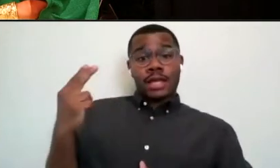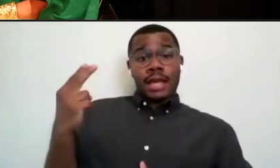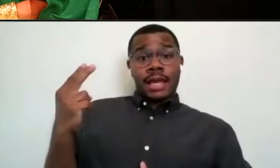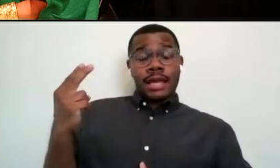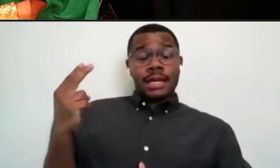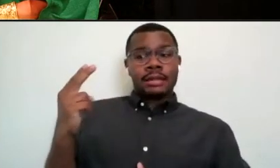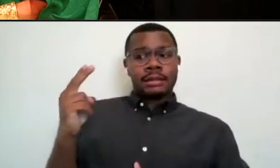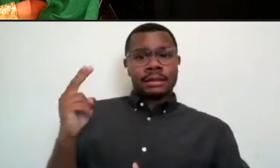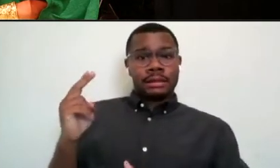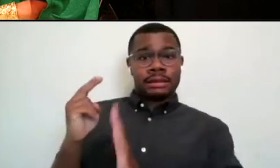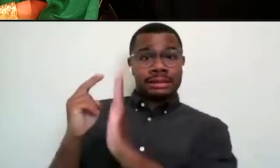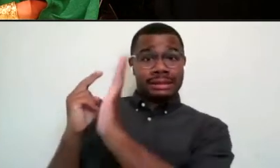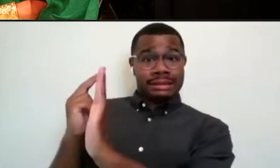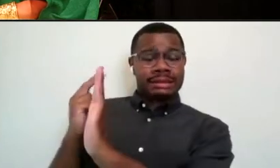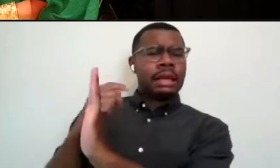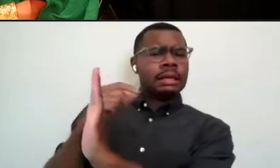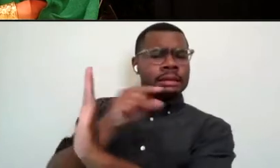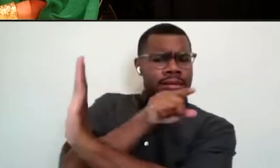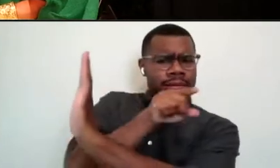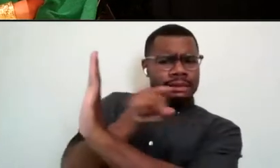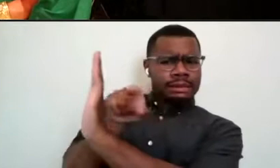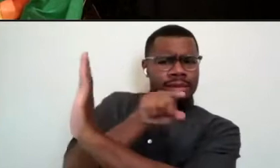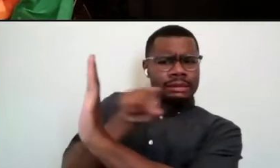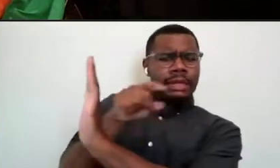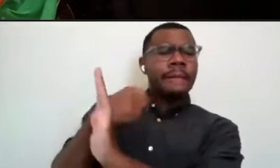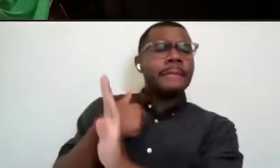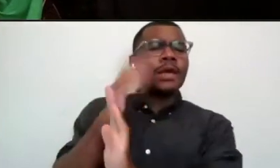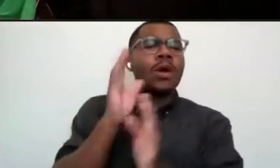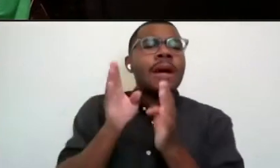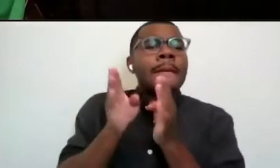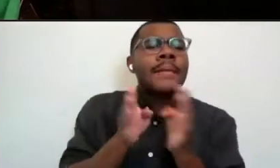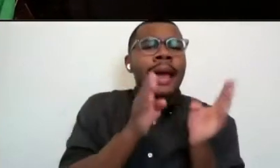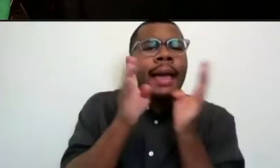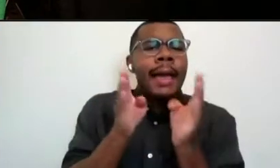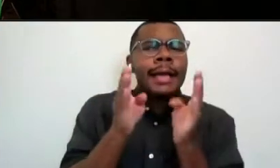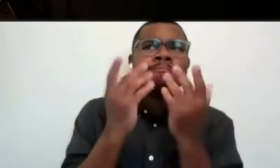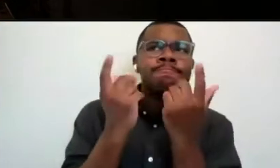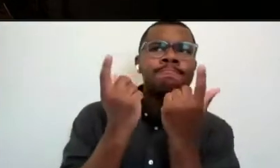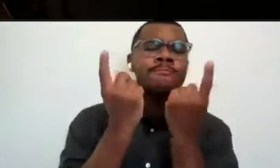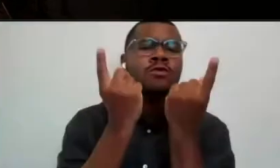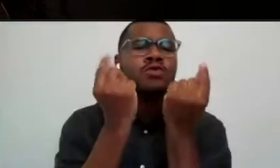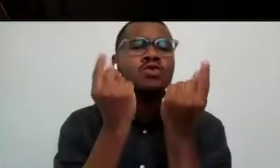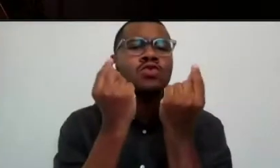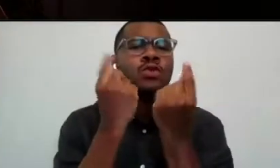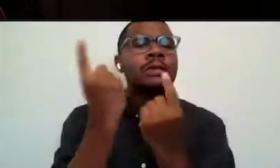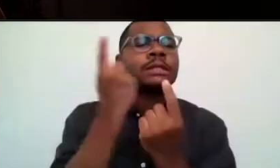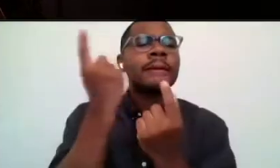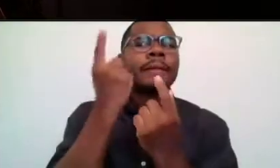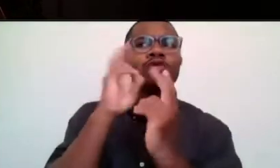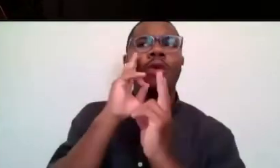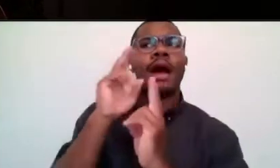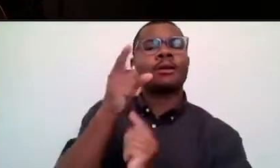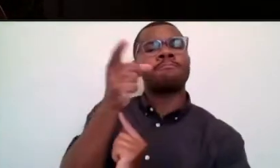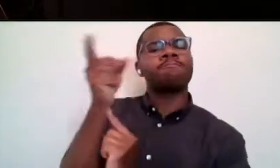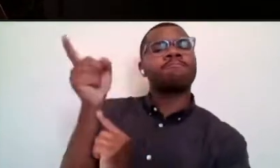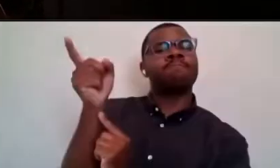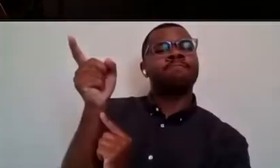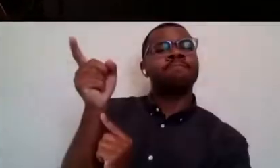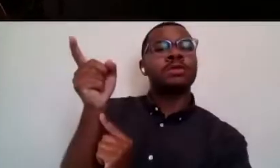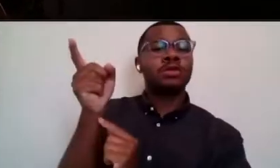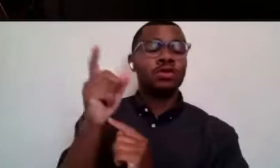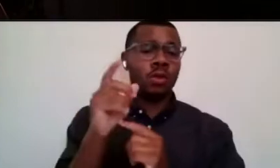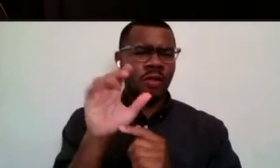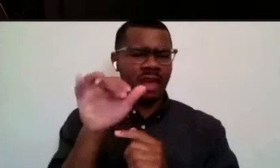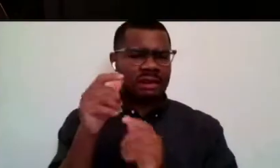by the full moon 2 weeks later, I'm going to make sure that I've actually done something toward that action. So if anybody is interested in joining me